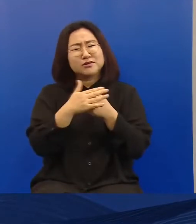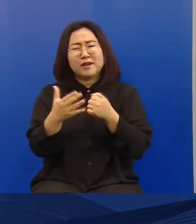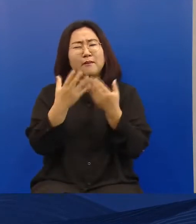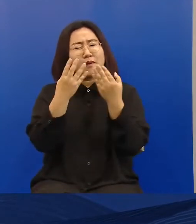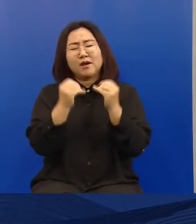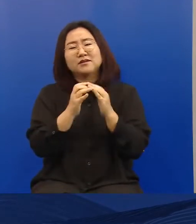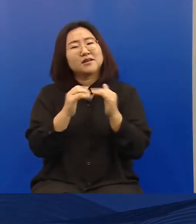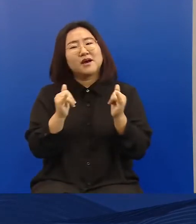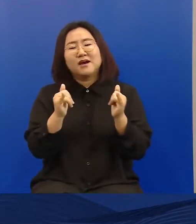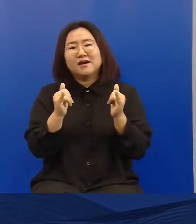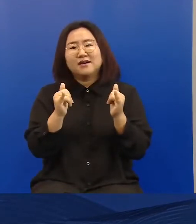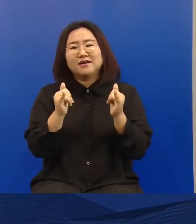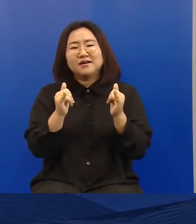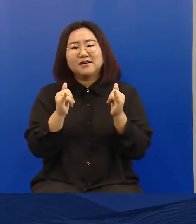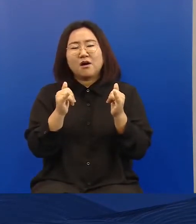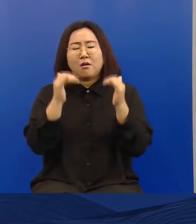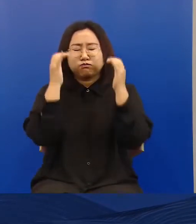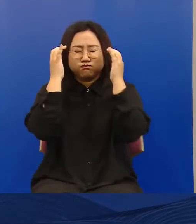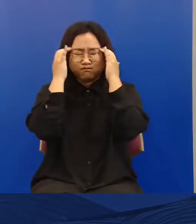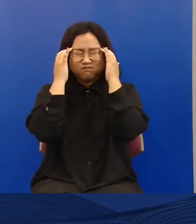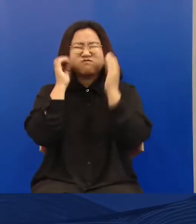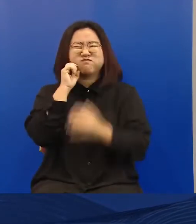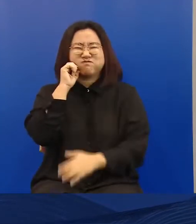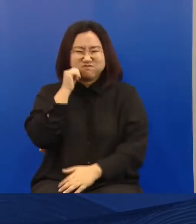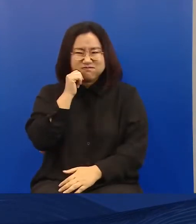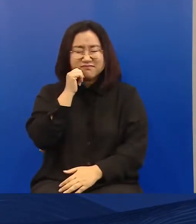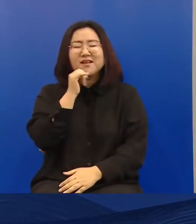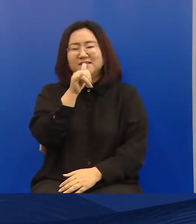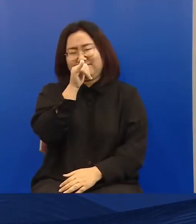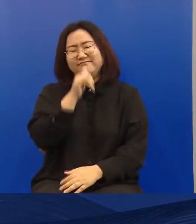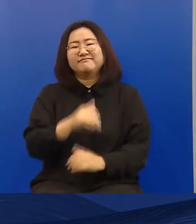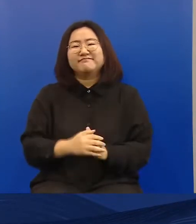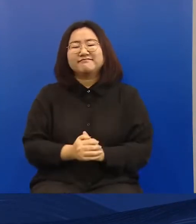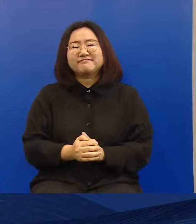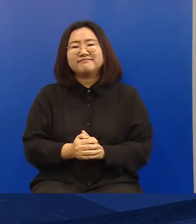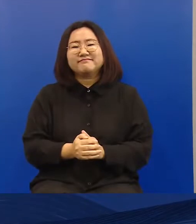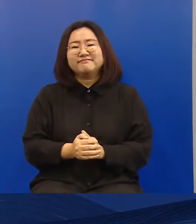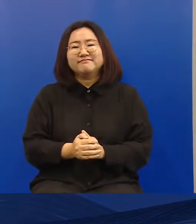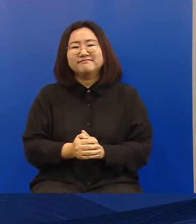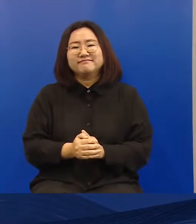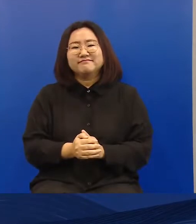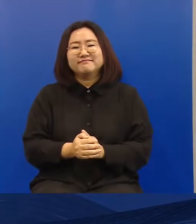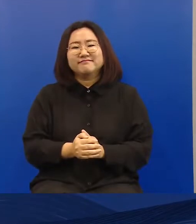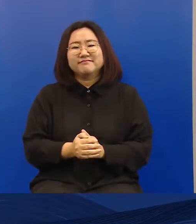So, because of the COVID-19, many people have suffered.